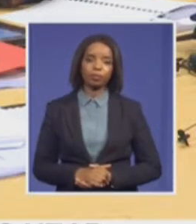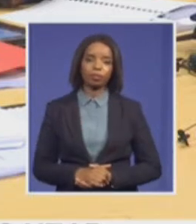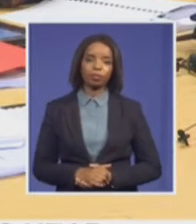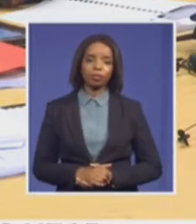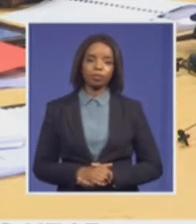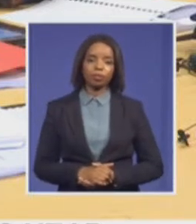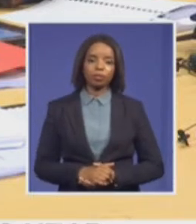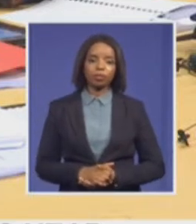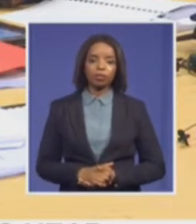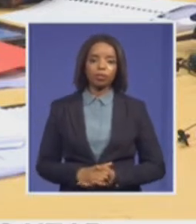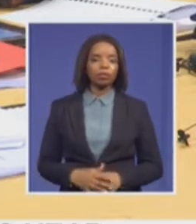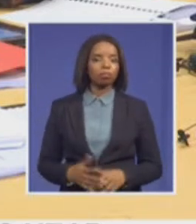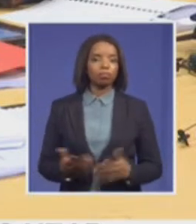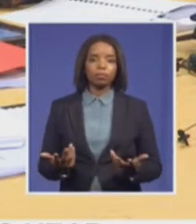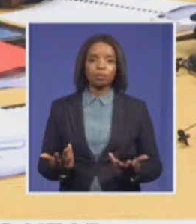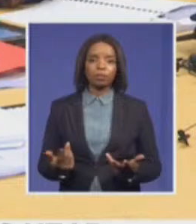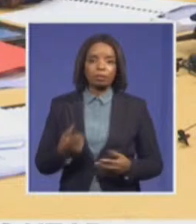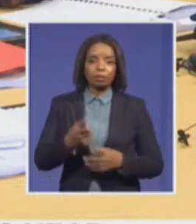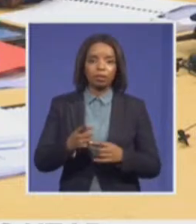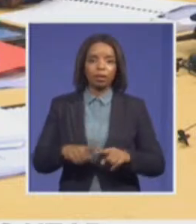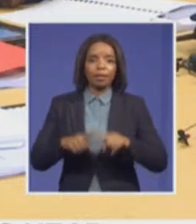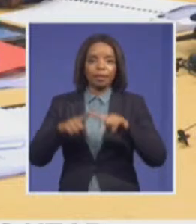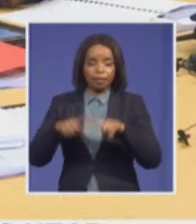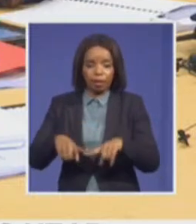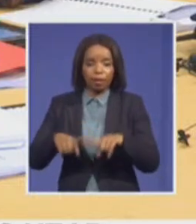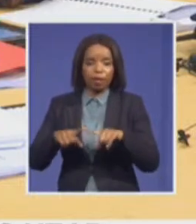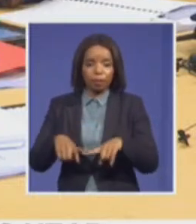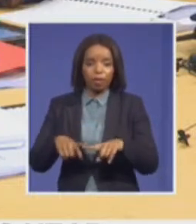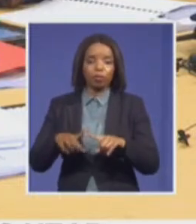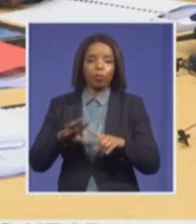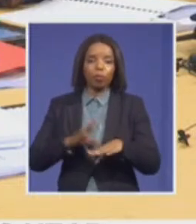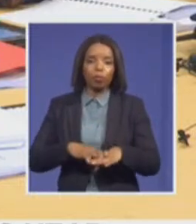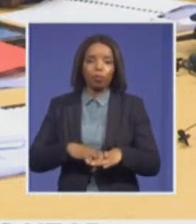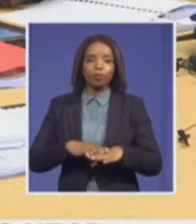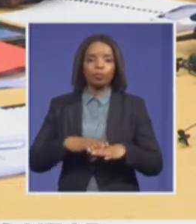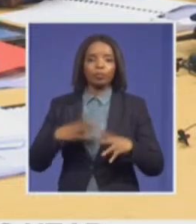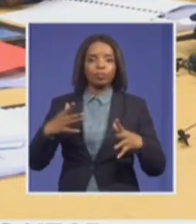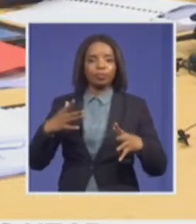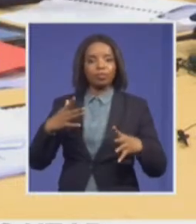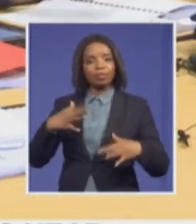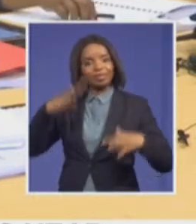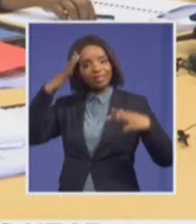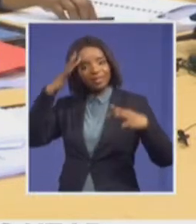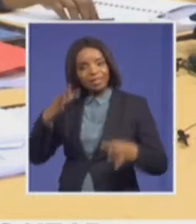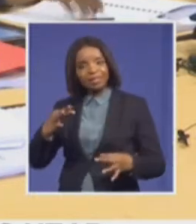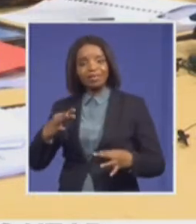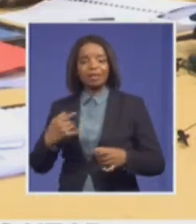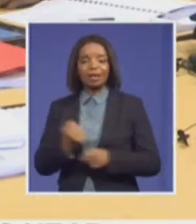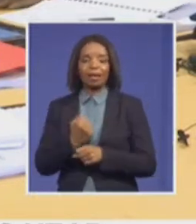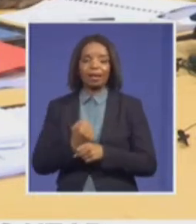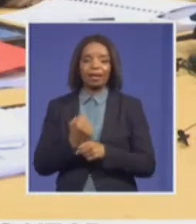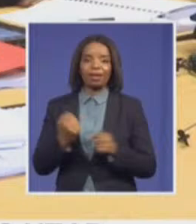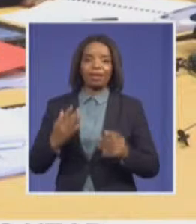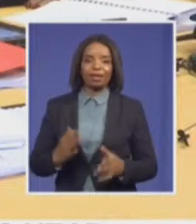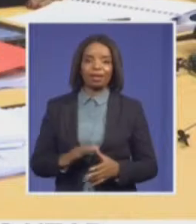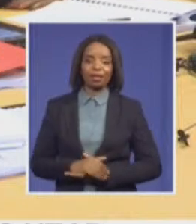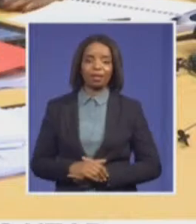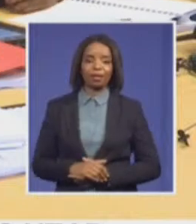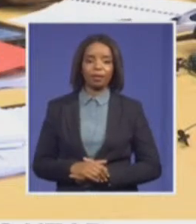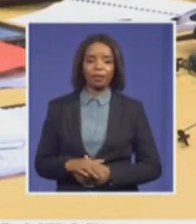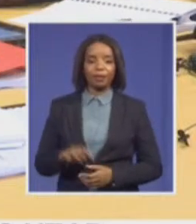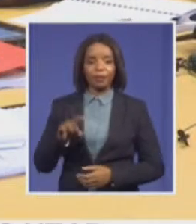on the decision maker, whether the decision maker deems the appropriate way to solicit whatever